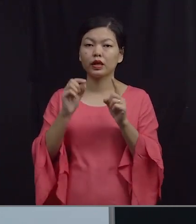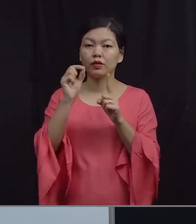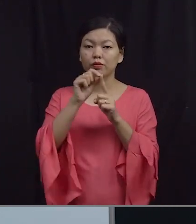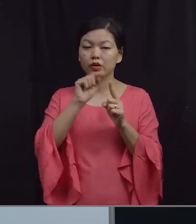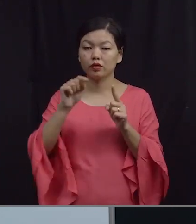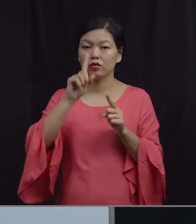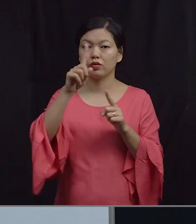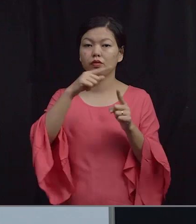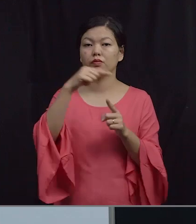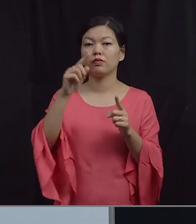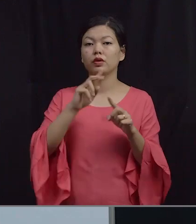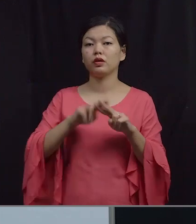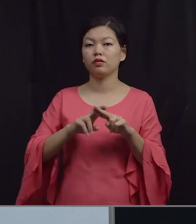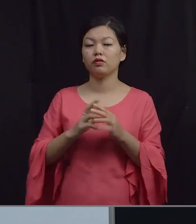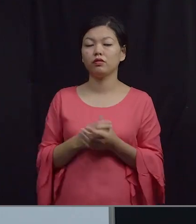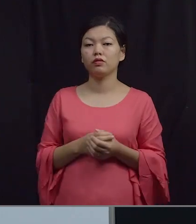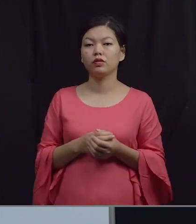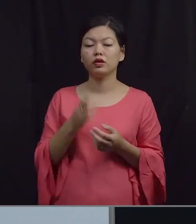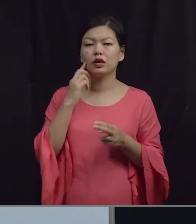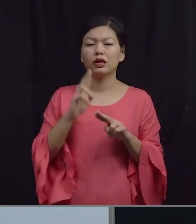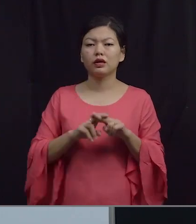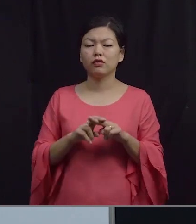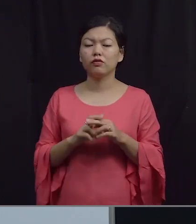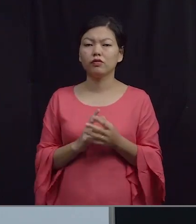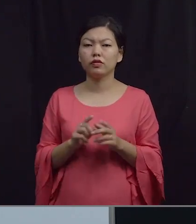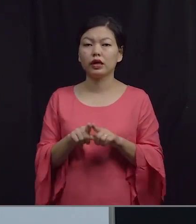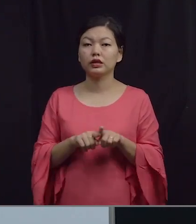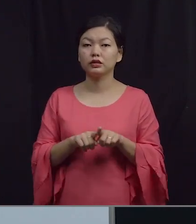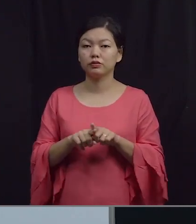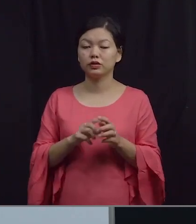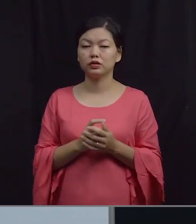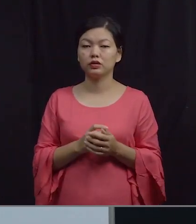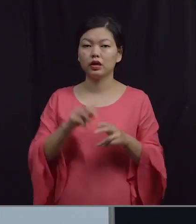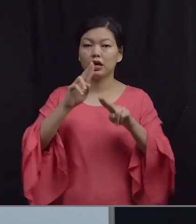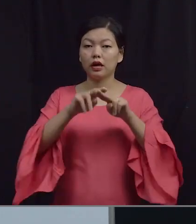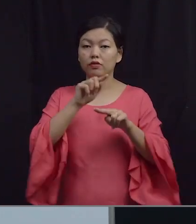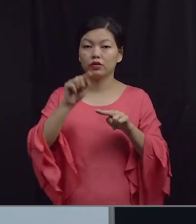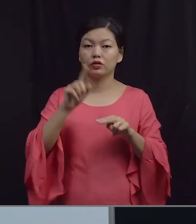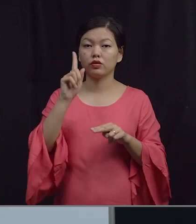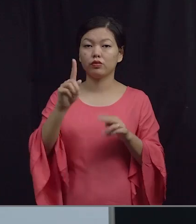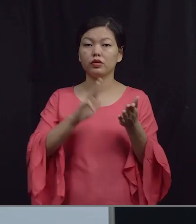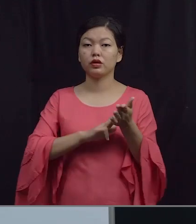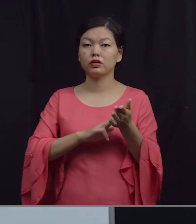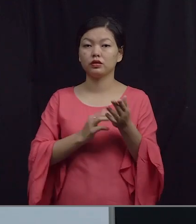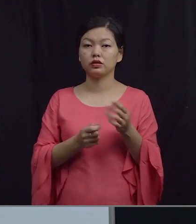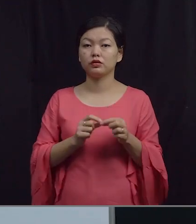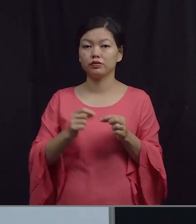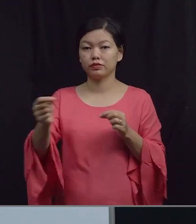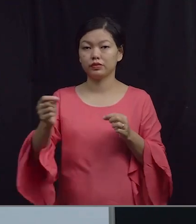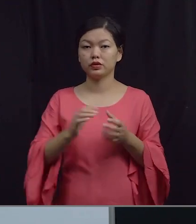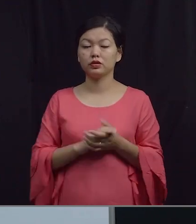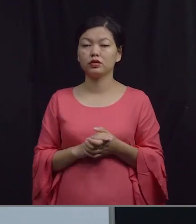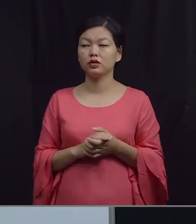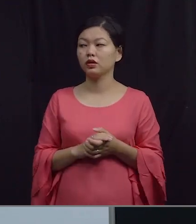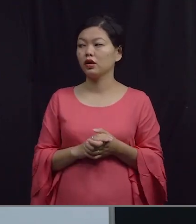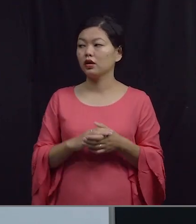to 1 by F, right? So now if I take F equal to 1 meter, then I'll get what? F equal to 1 by 1